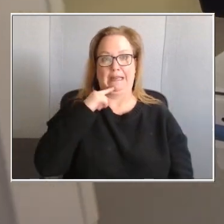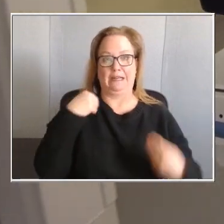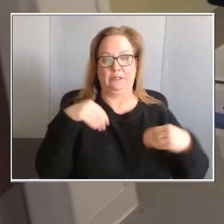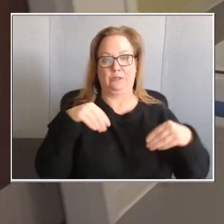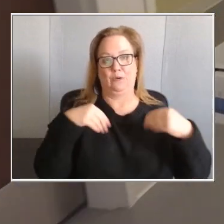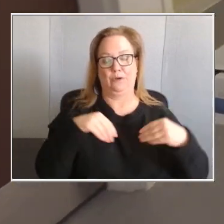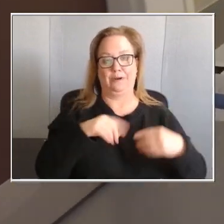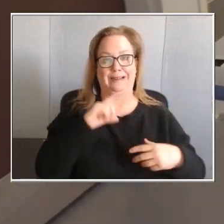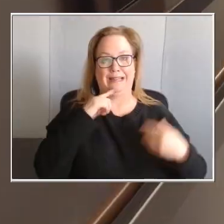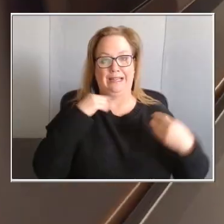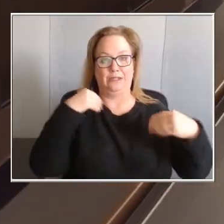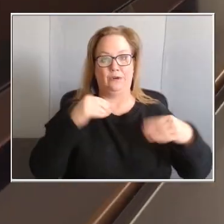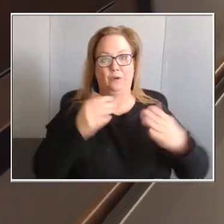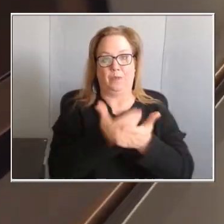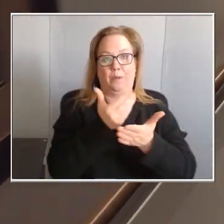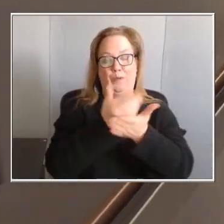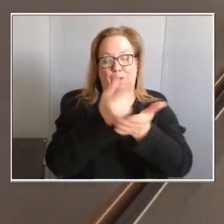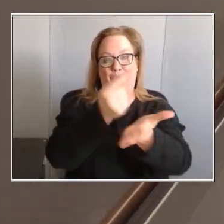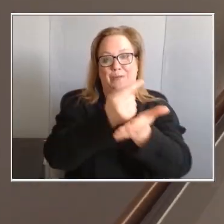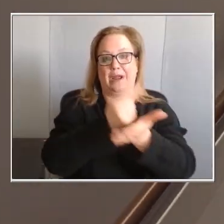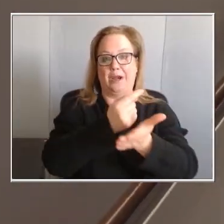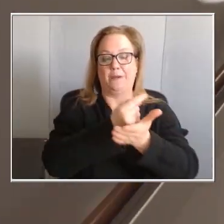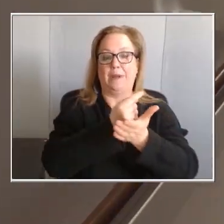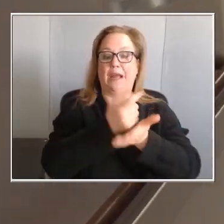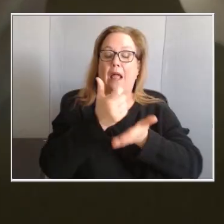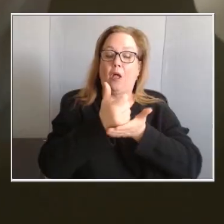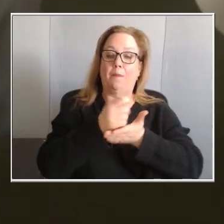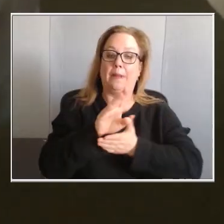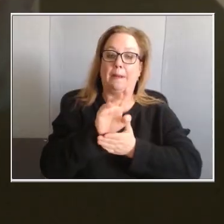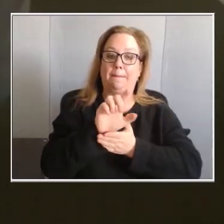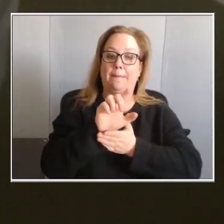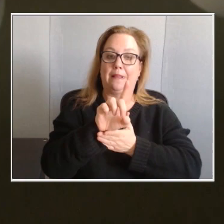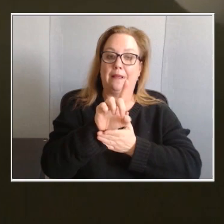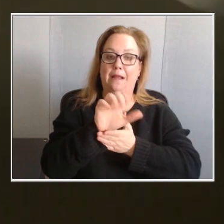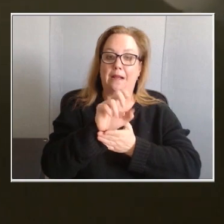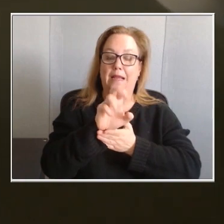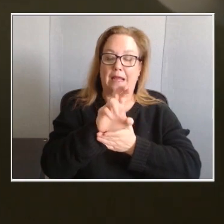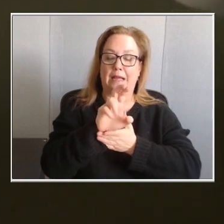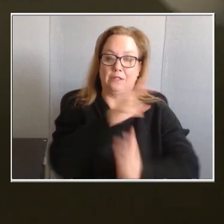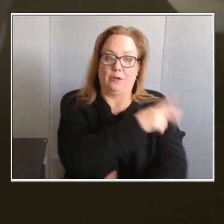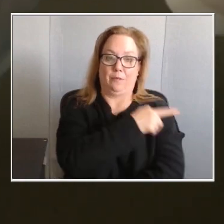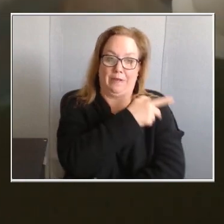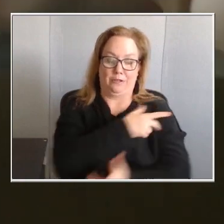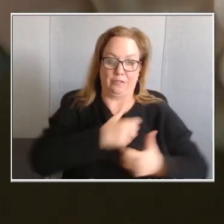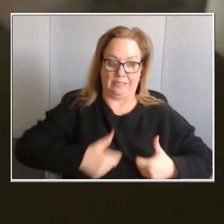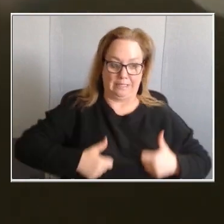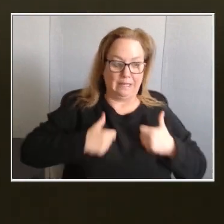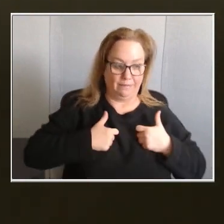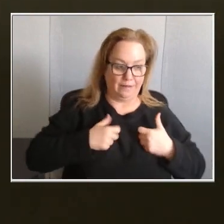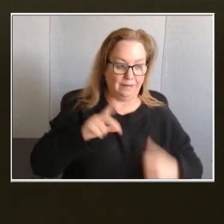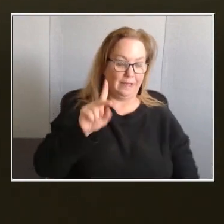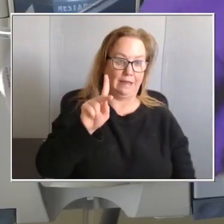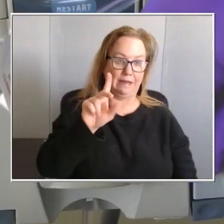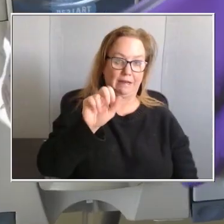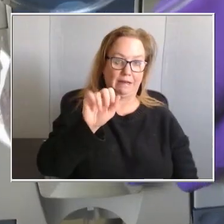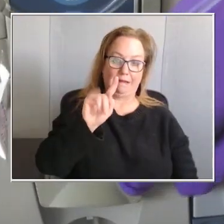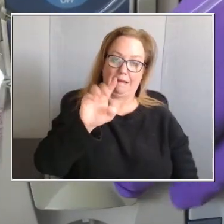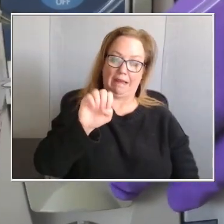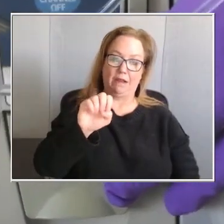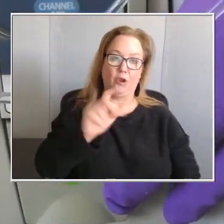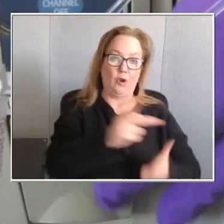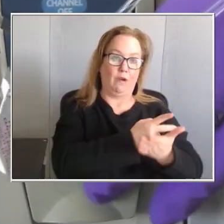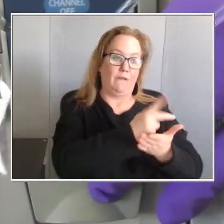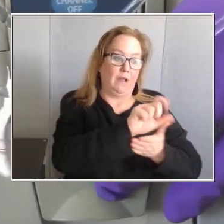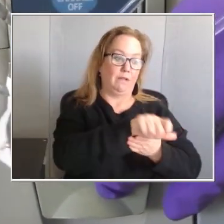store filled with new therapies helping blood cancer patients live. Patients like Katie, who after failing several other therapies to treat